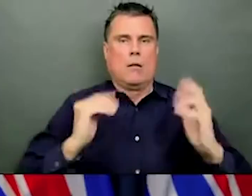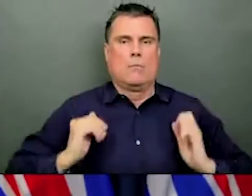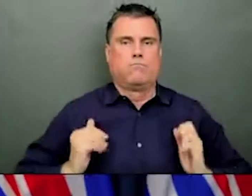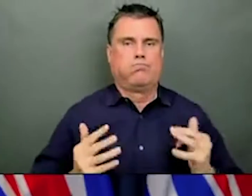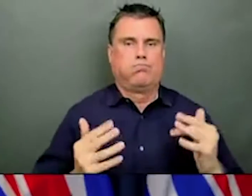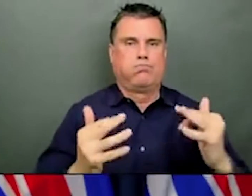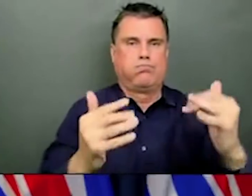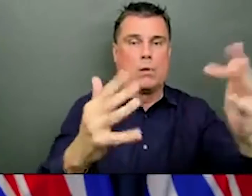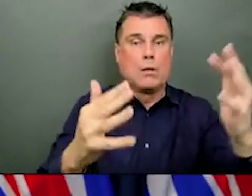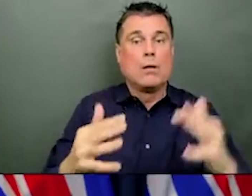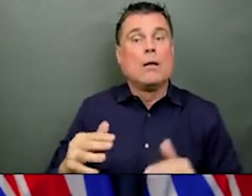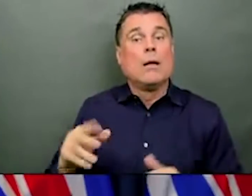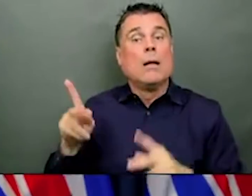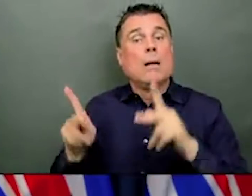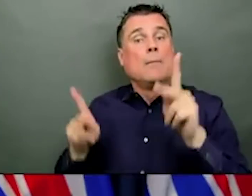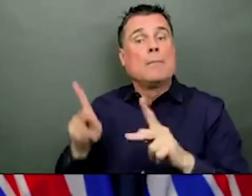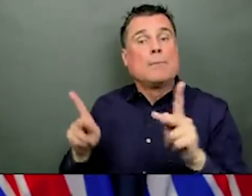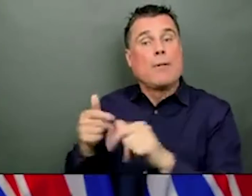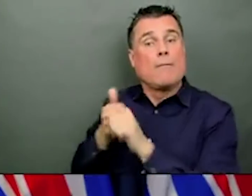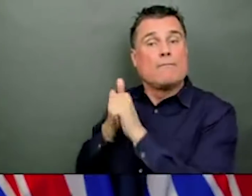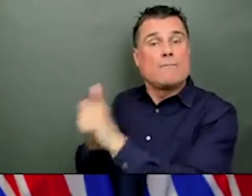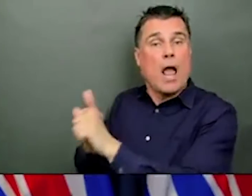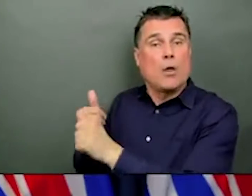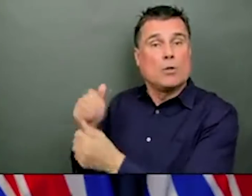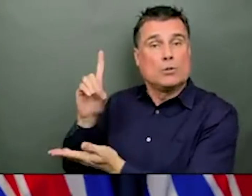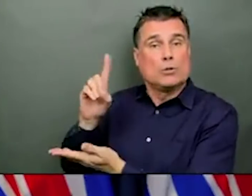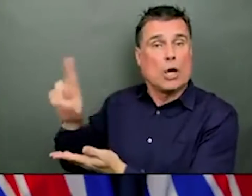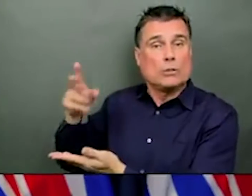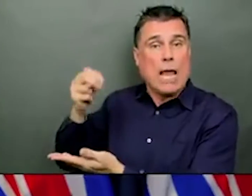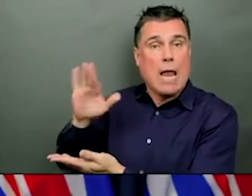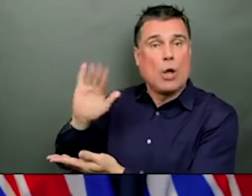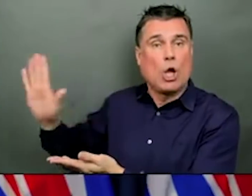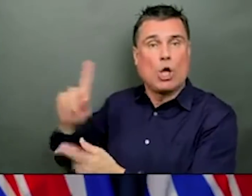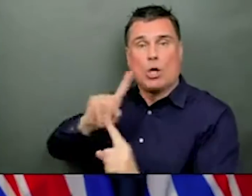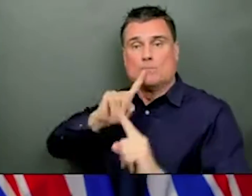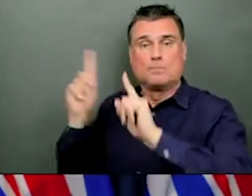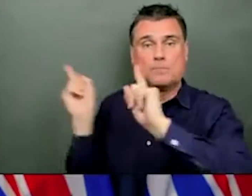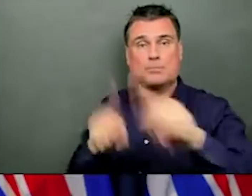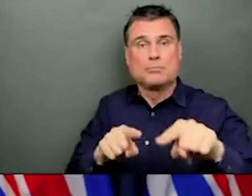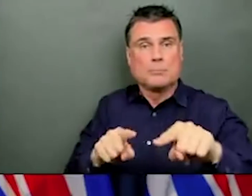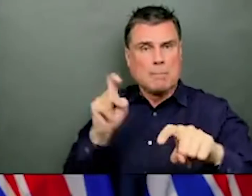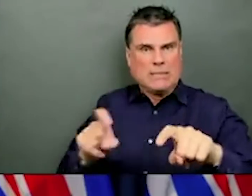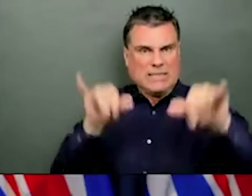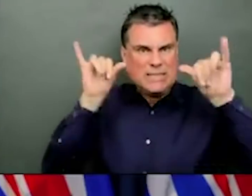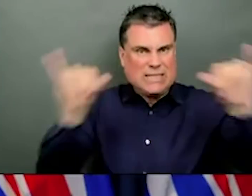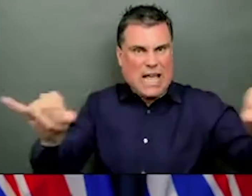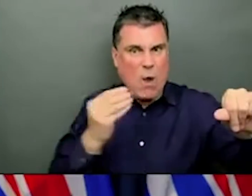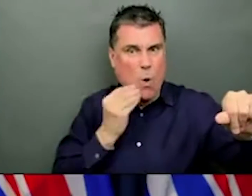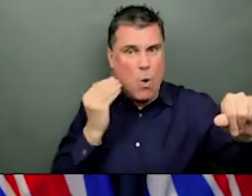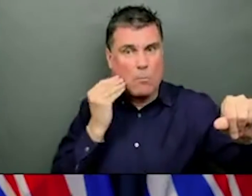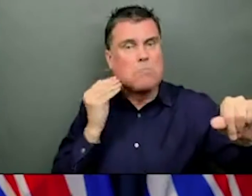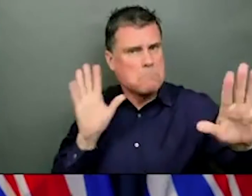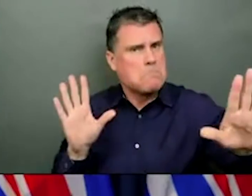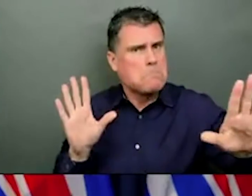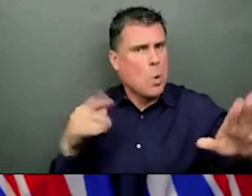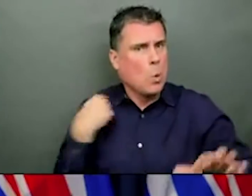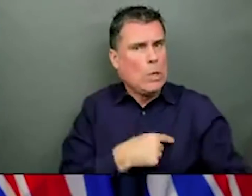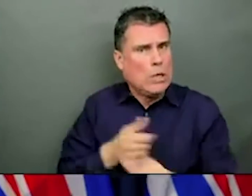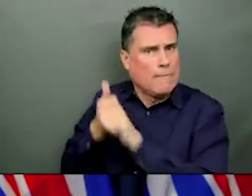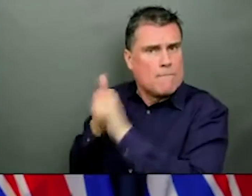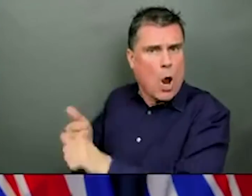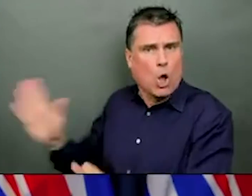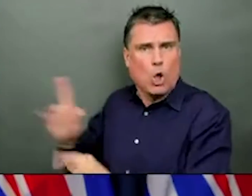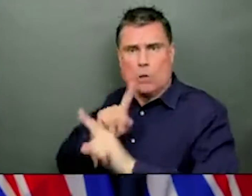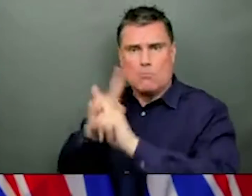get back to more normal activity, we're going to need everybody pulling together, just as we pulled together to get to this point. With respect to yesterday